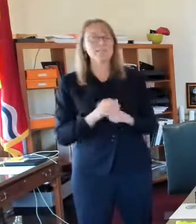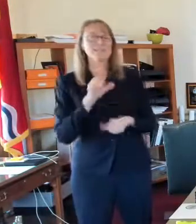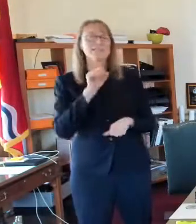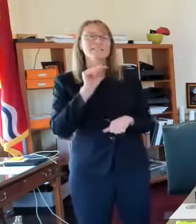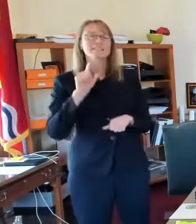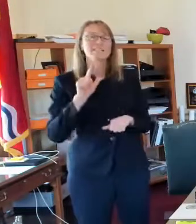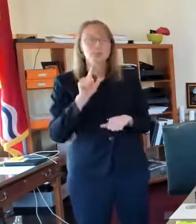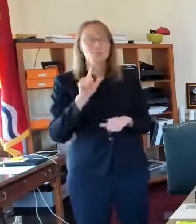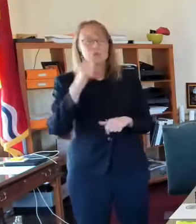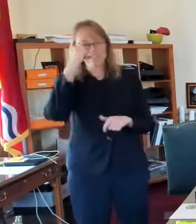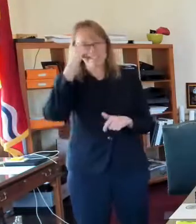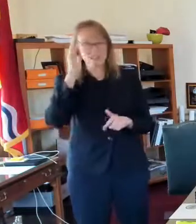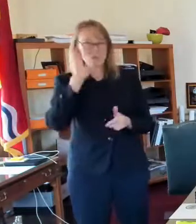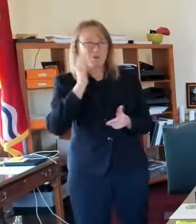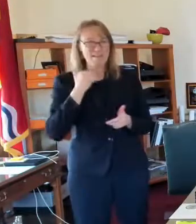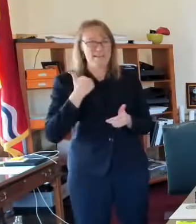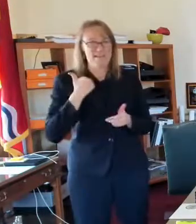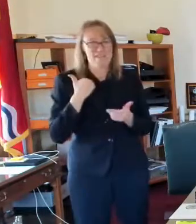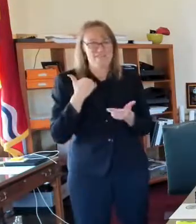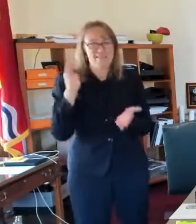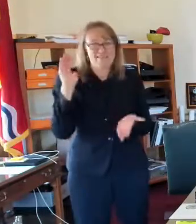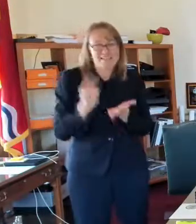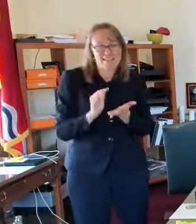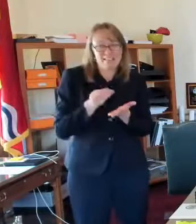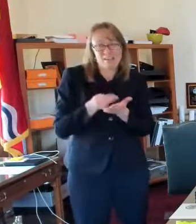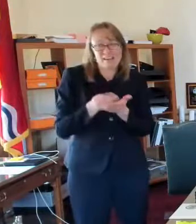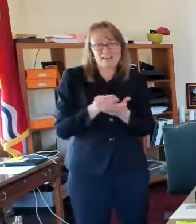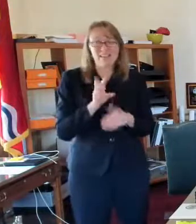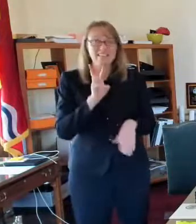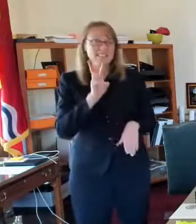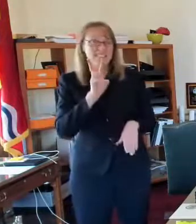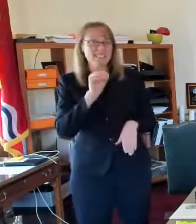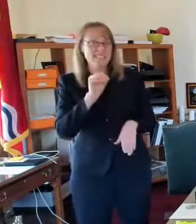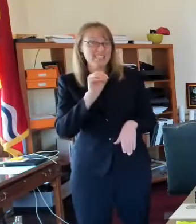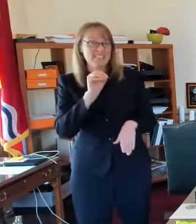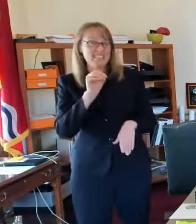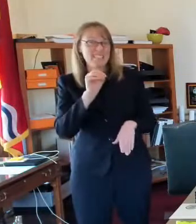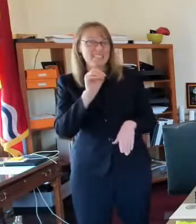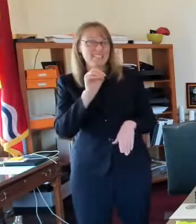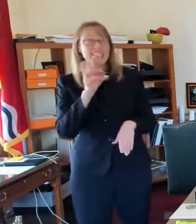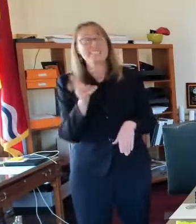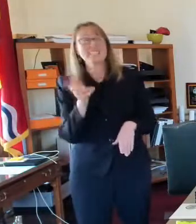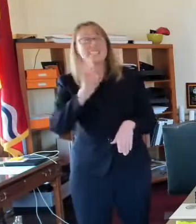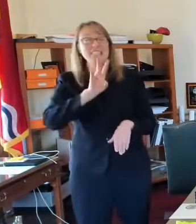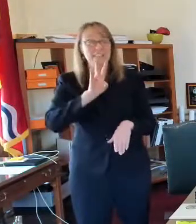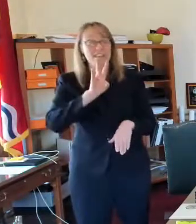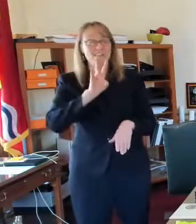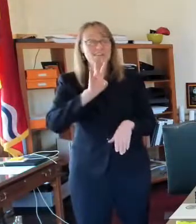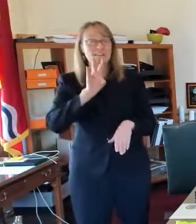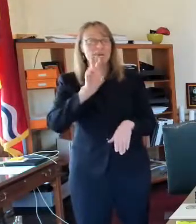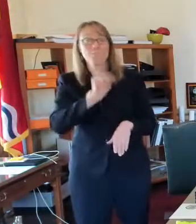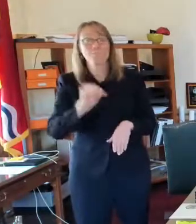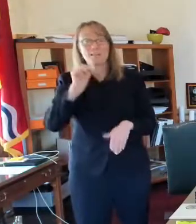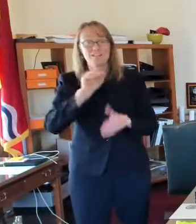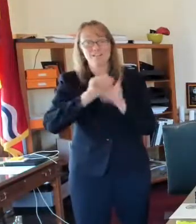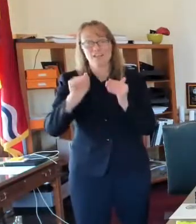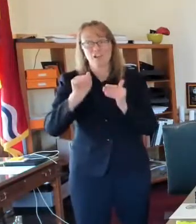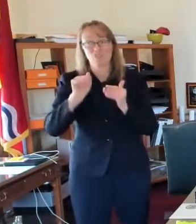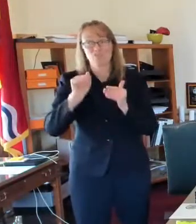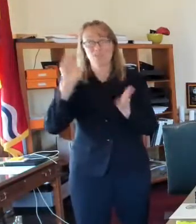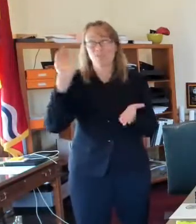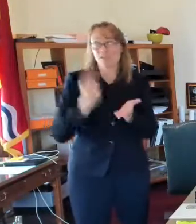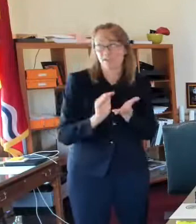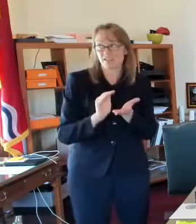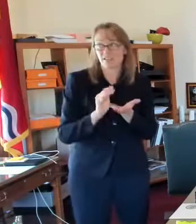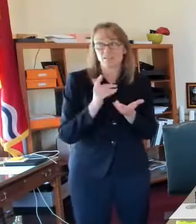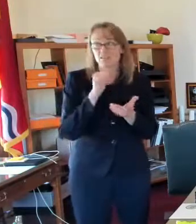revenue of $67 million, just, you know, revenue that we won't get because of COVID.